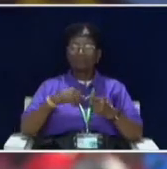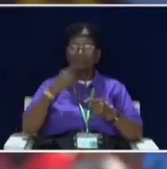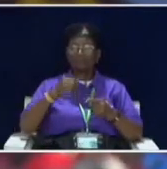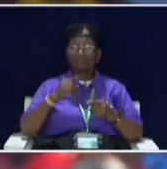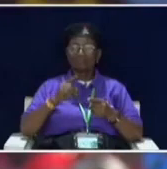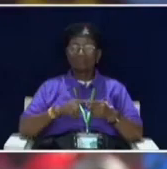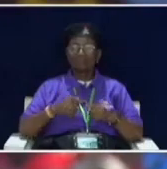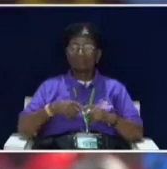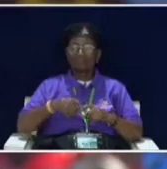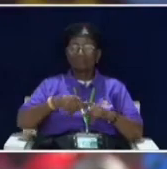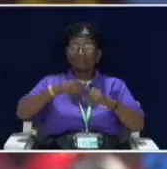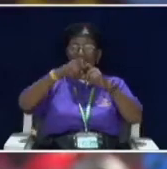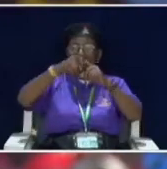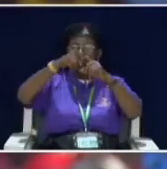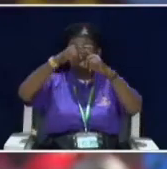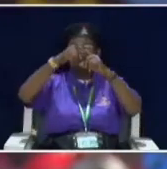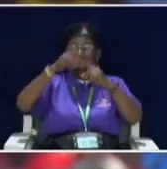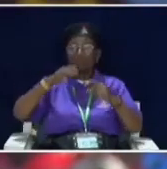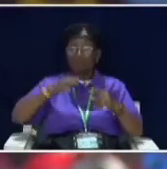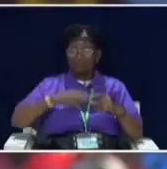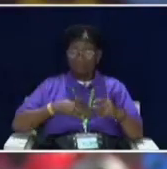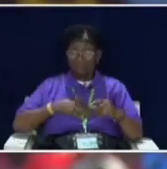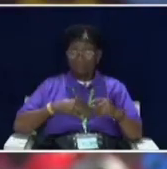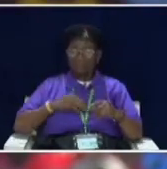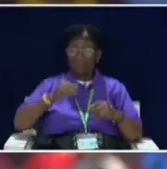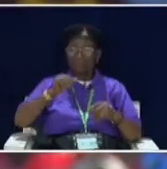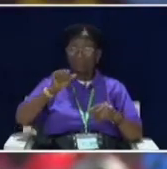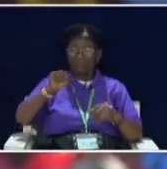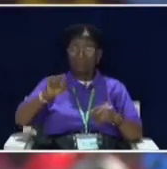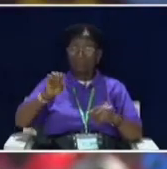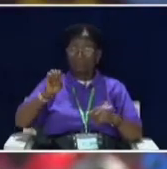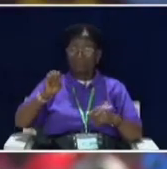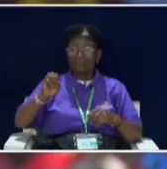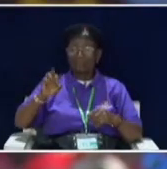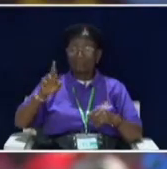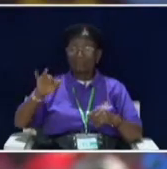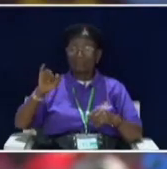suspend my series that I have been doing on Sundays